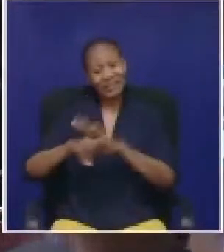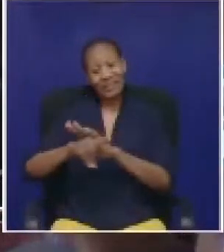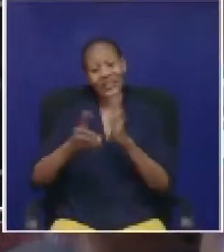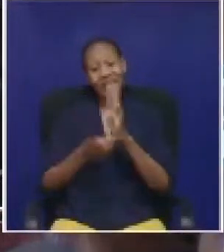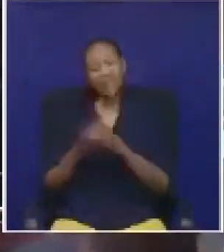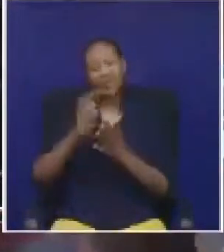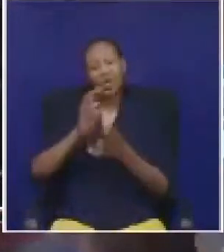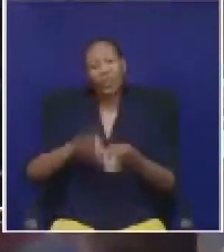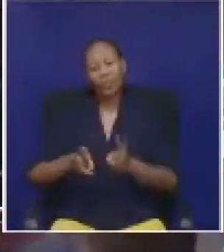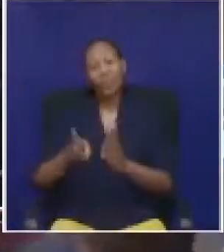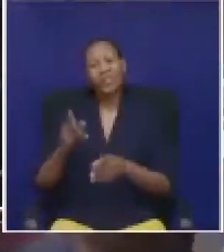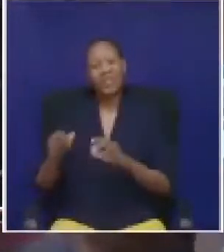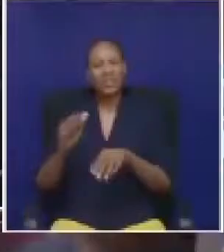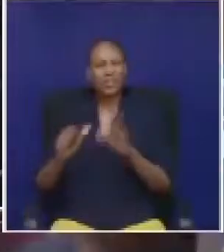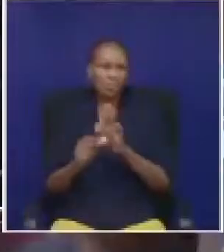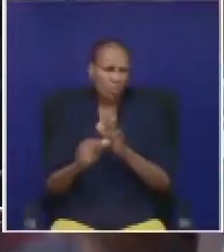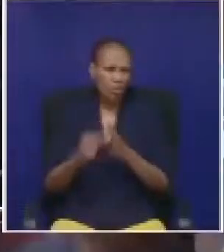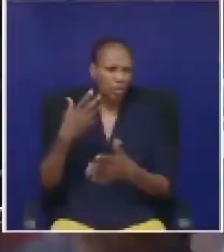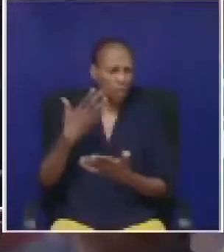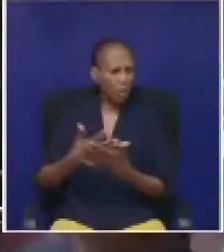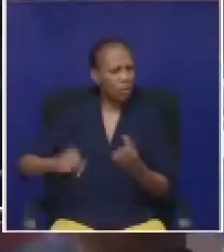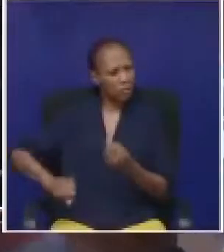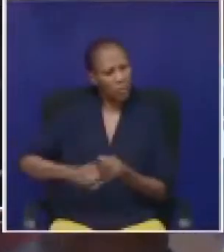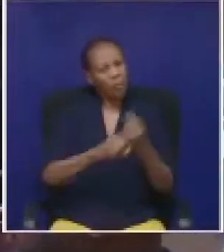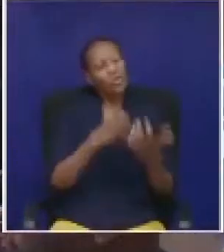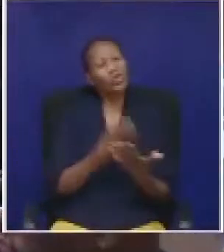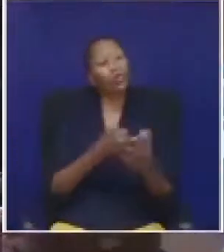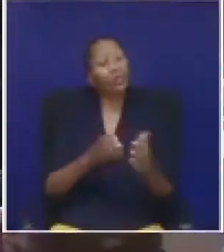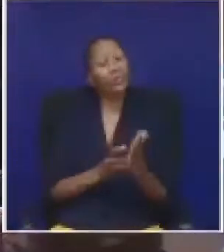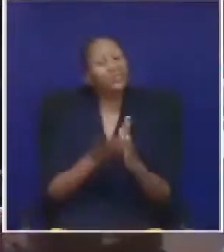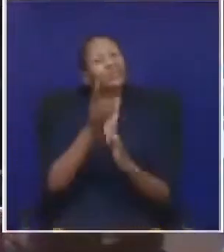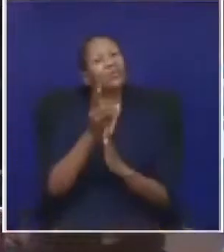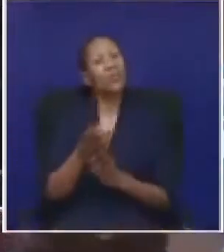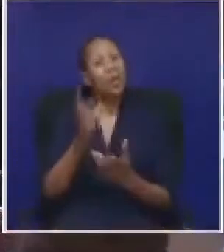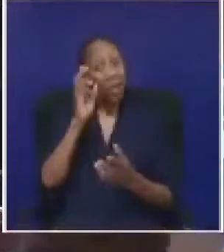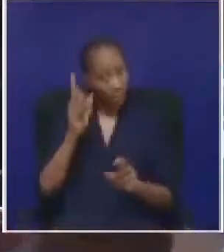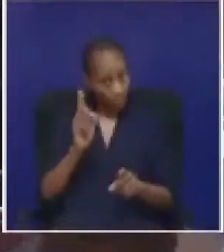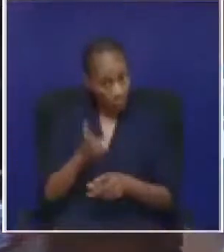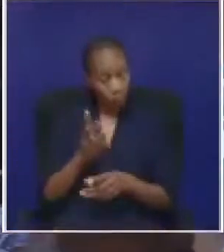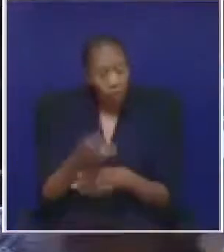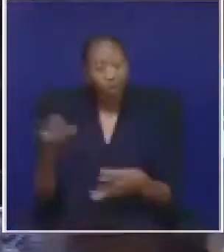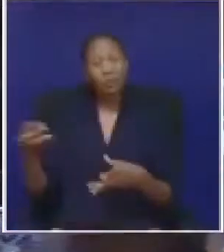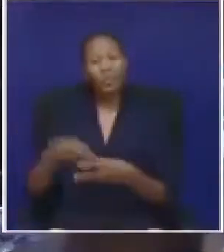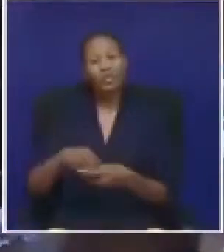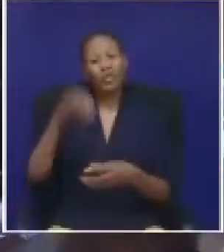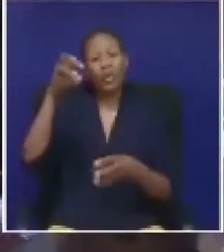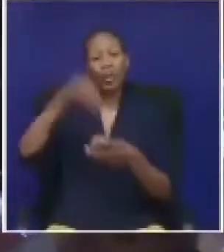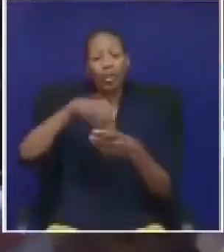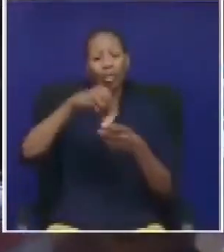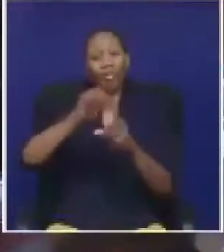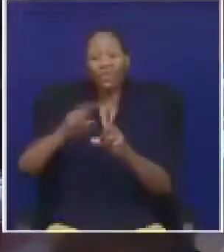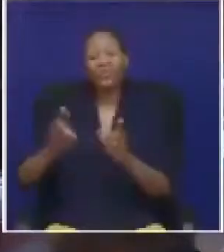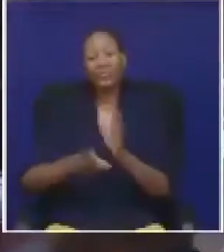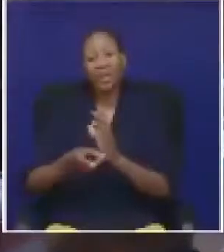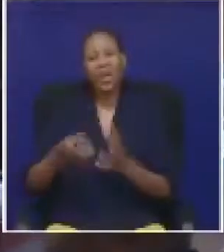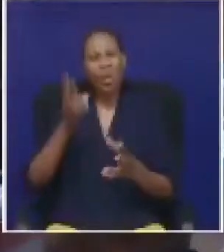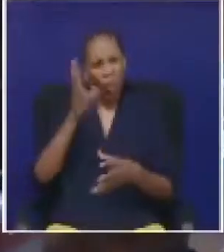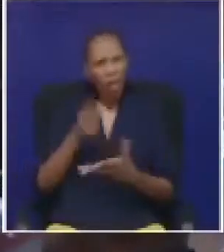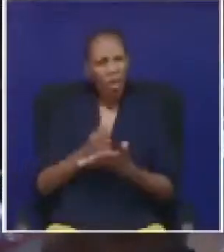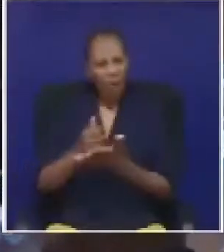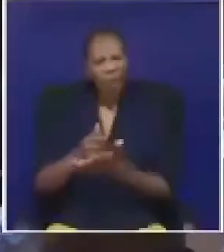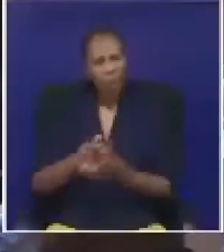is critical for microeconomic development to ensure inclusive economic development and localized job